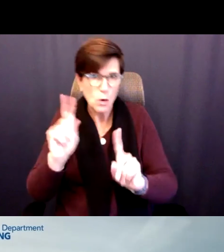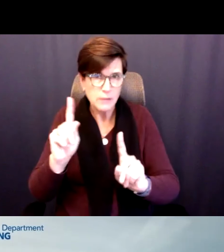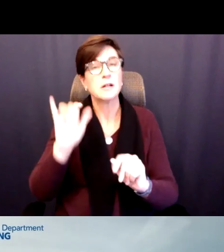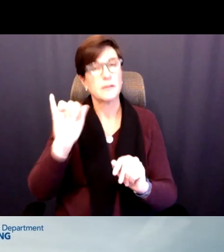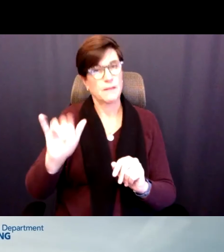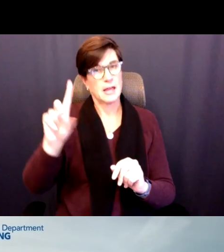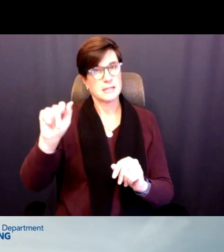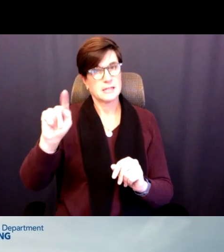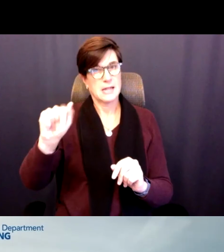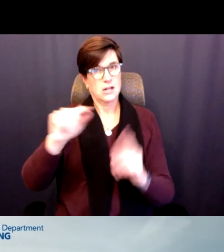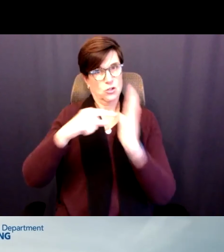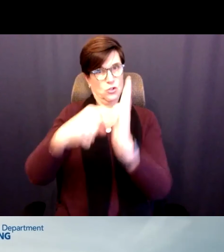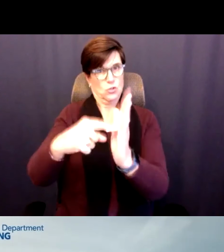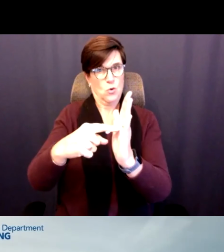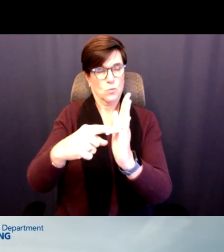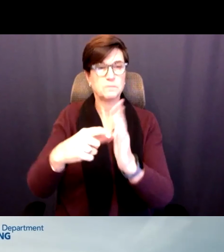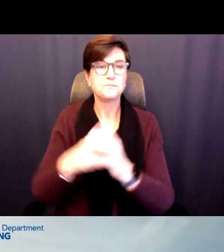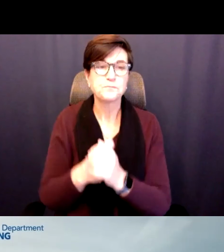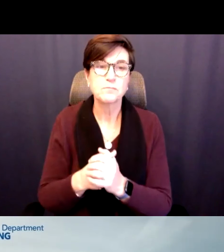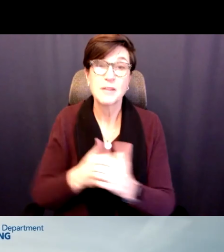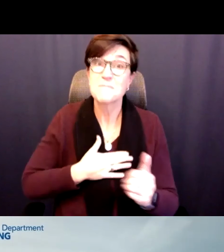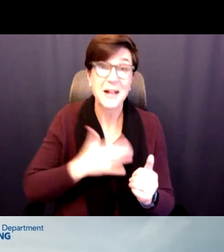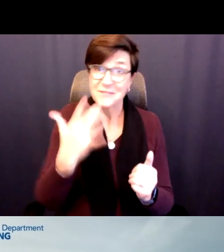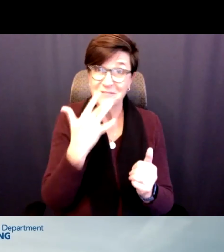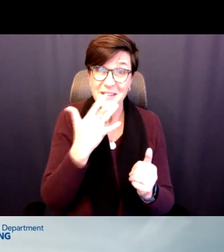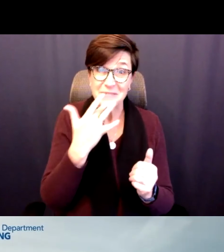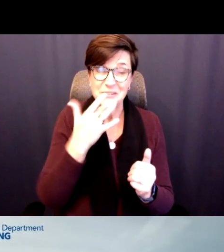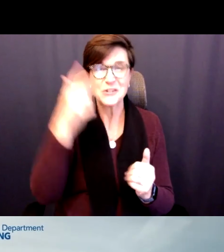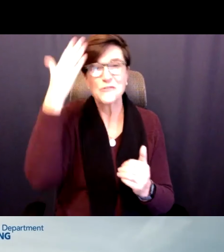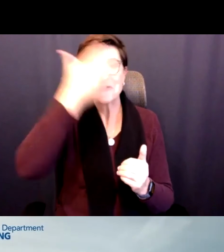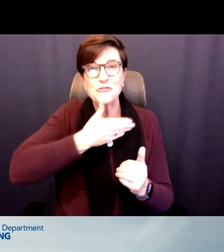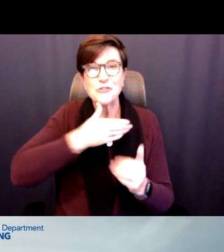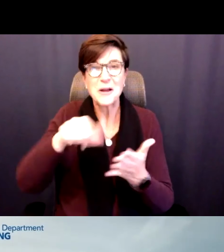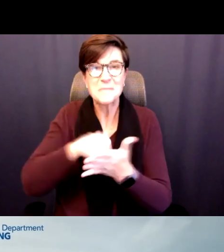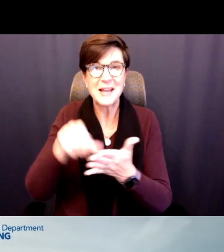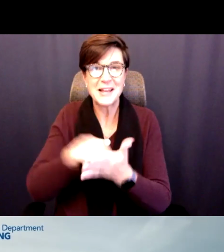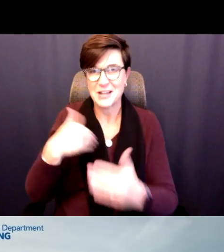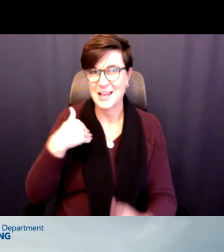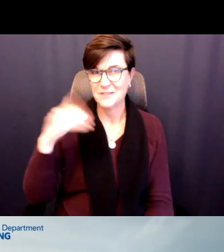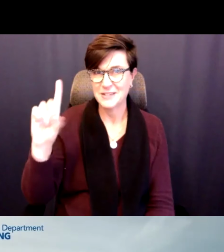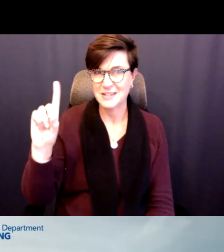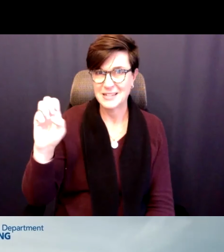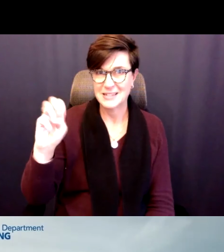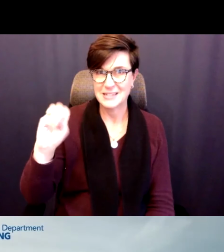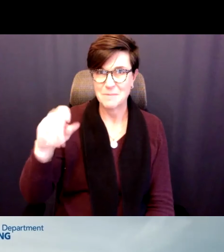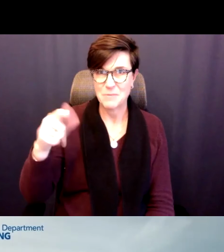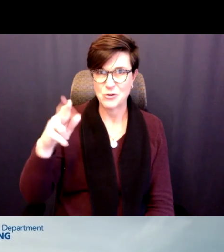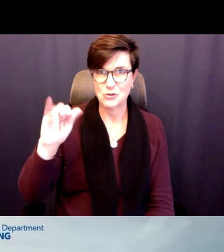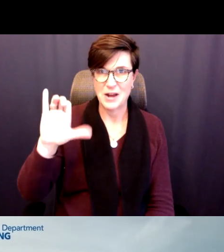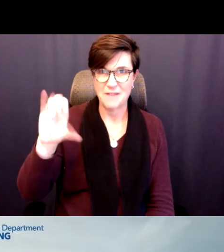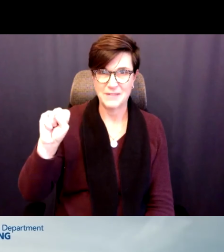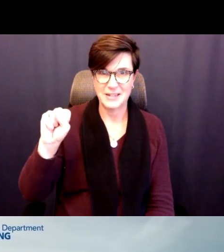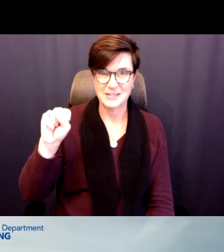most right on the front page, is this demographic dashboard. And that's sort of what this slide